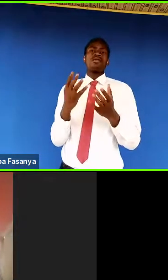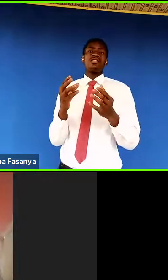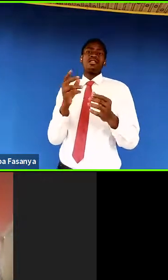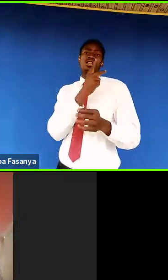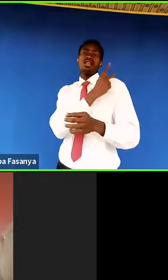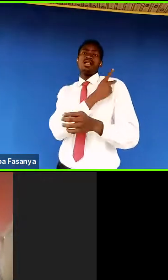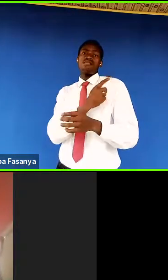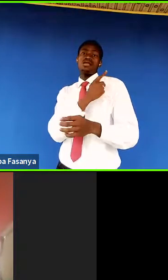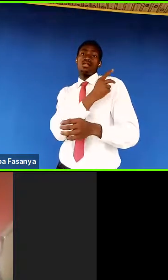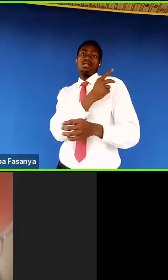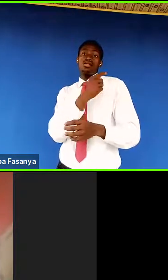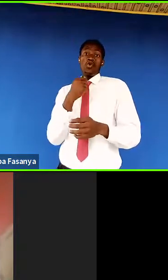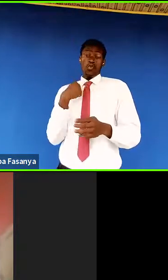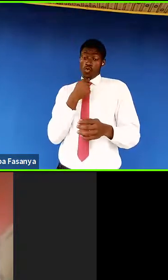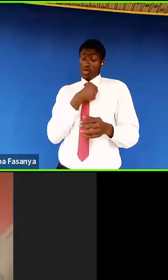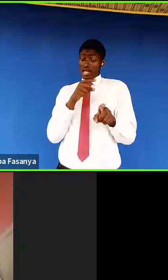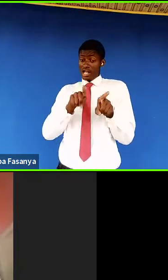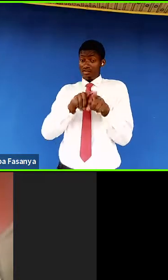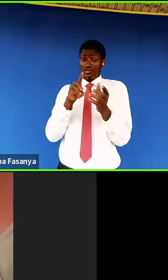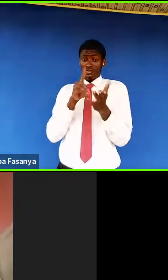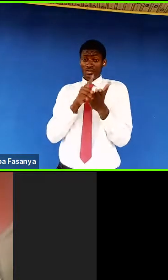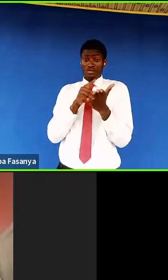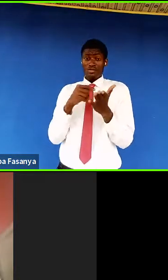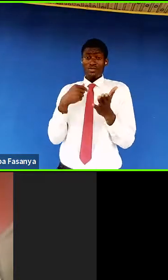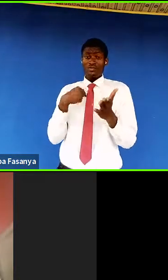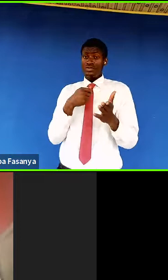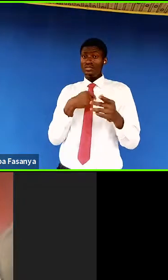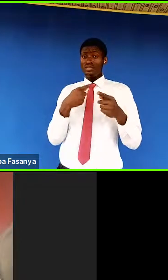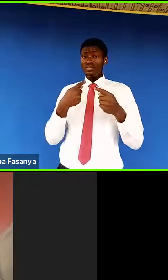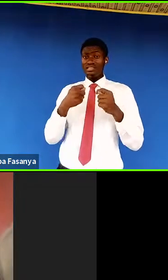work, getting pregnant on their own.